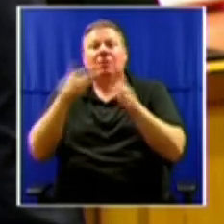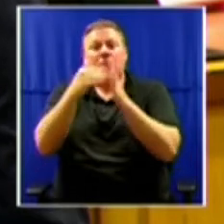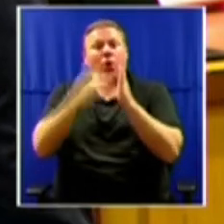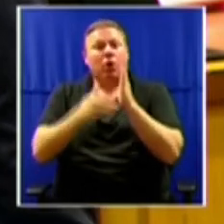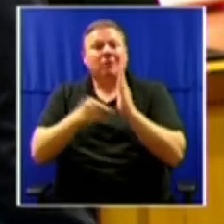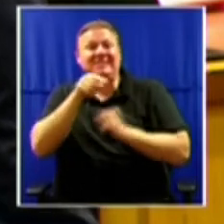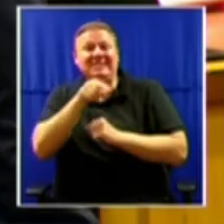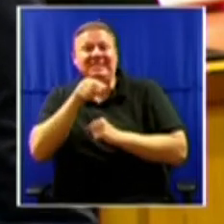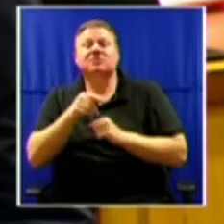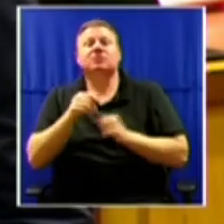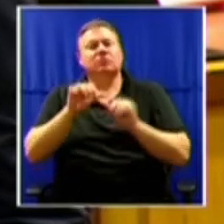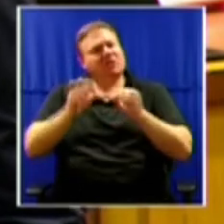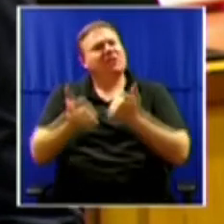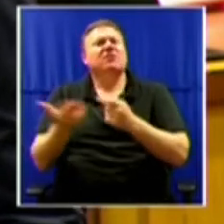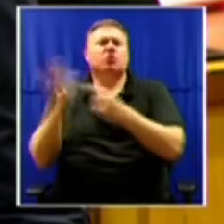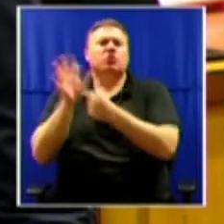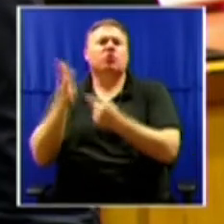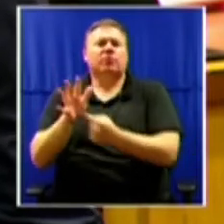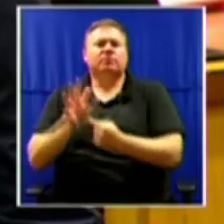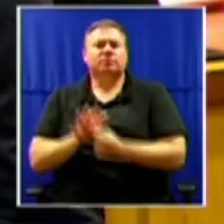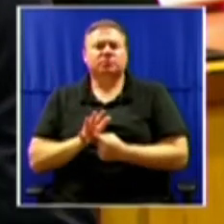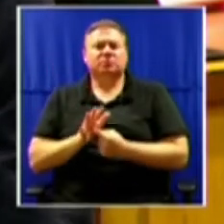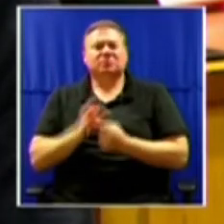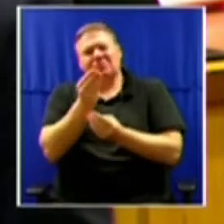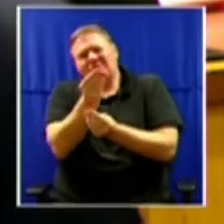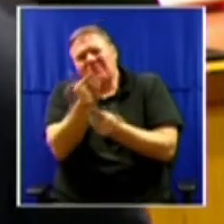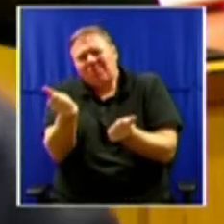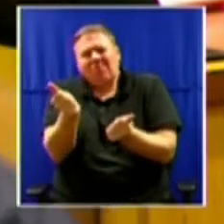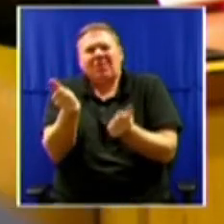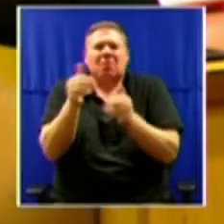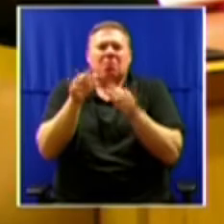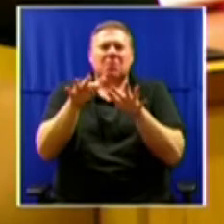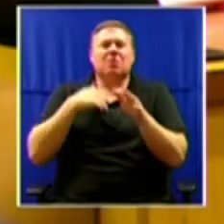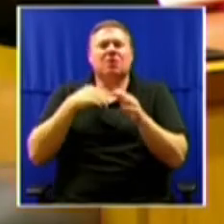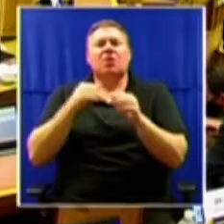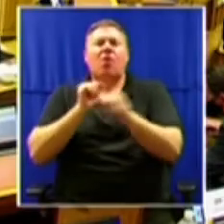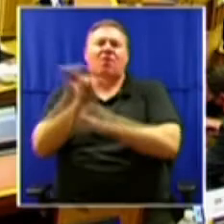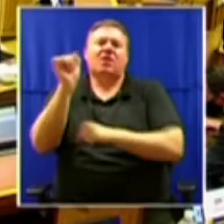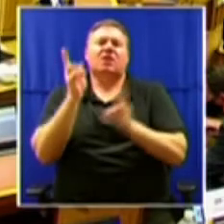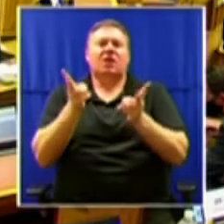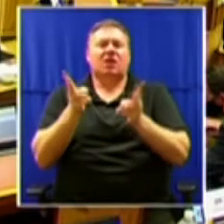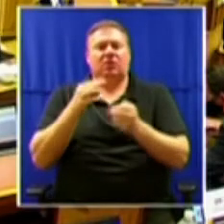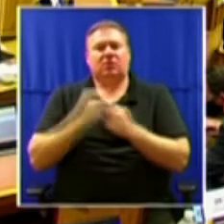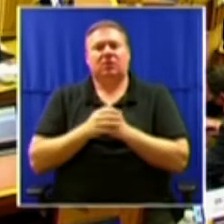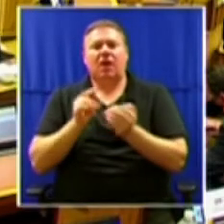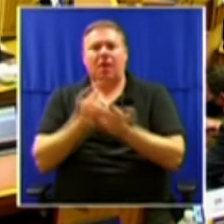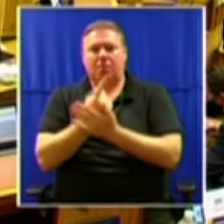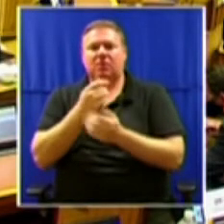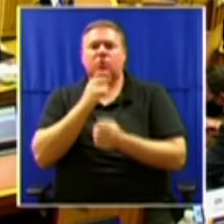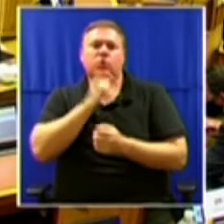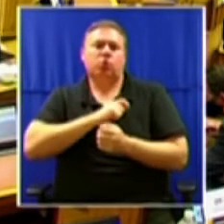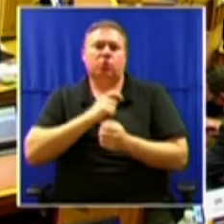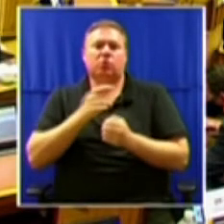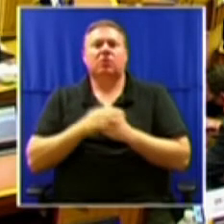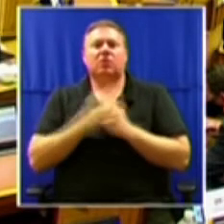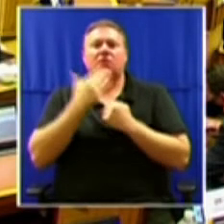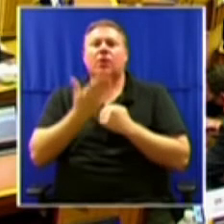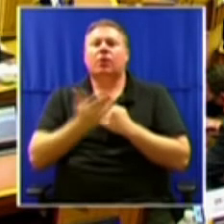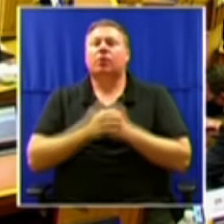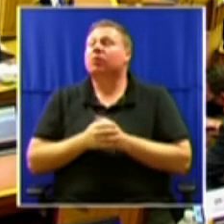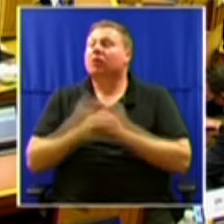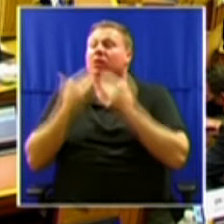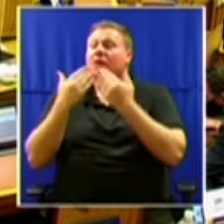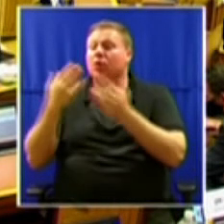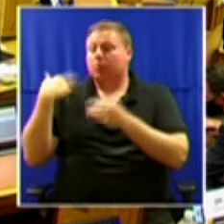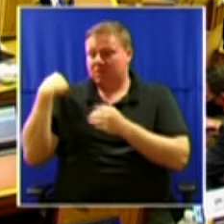and there is a small number that sometimes reoffend. Thank you. Thank you, Minister. Moruti